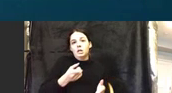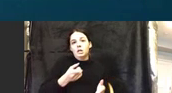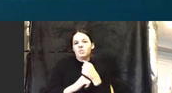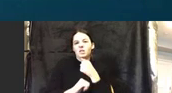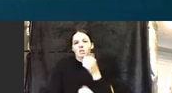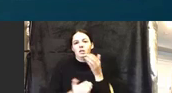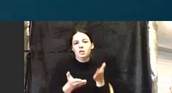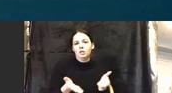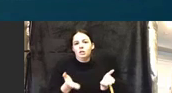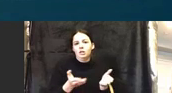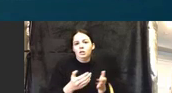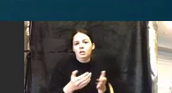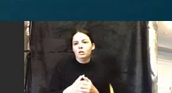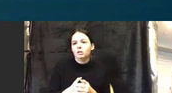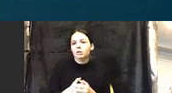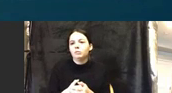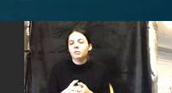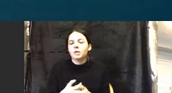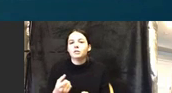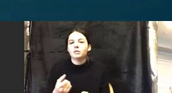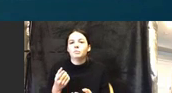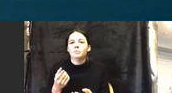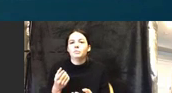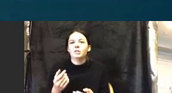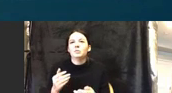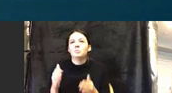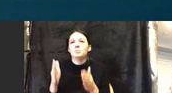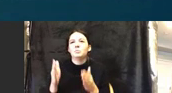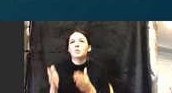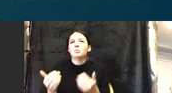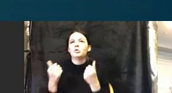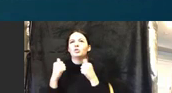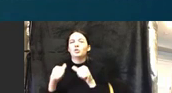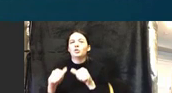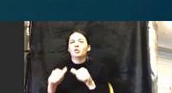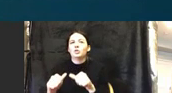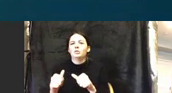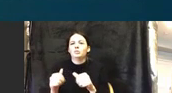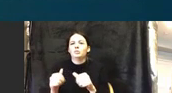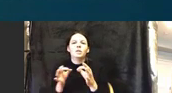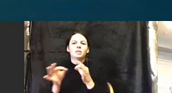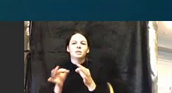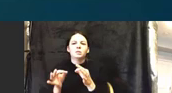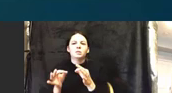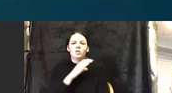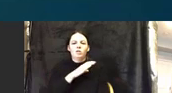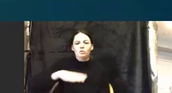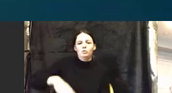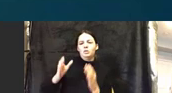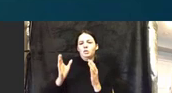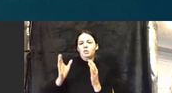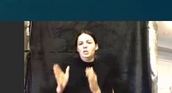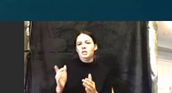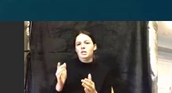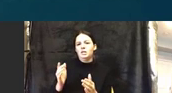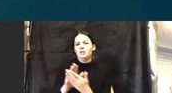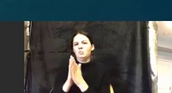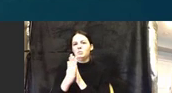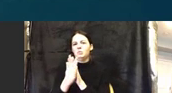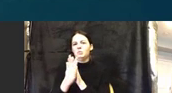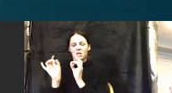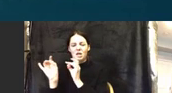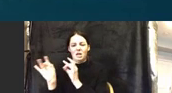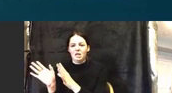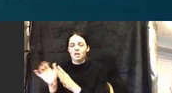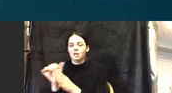trying to interpret Christianity and taking it away from love into turning it into hate. When I wrote The Secret Sky, yes,